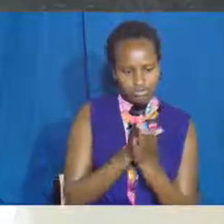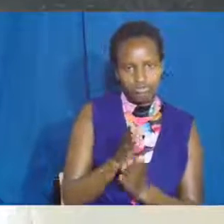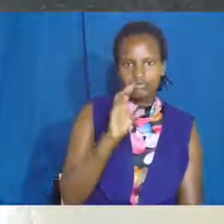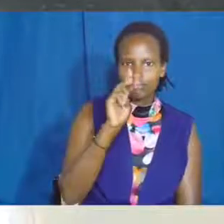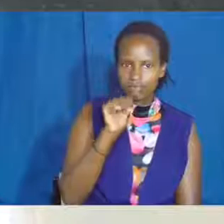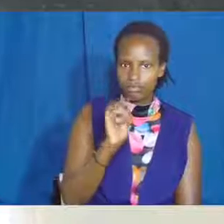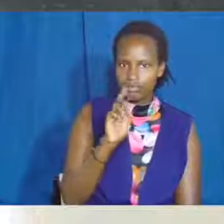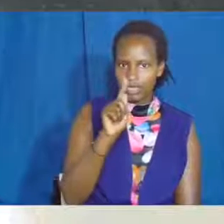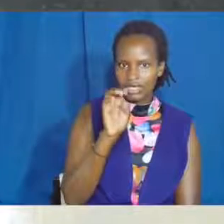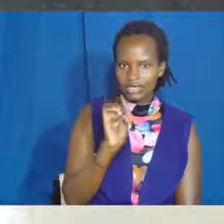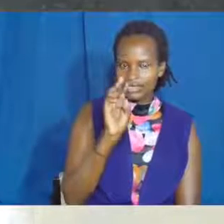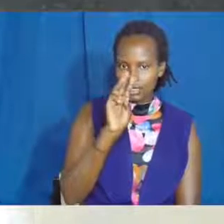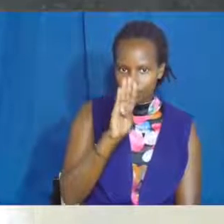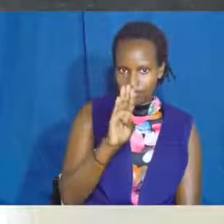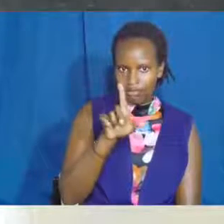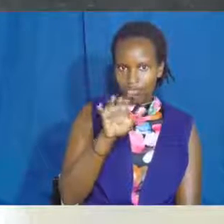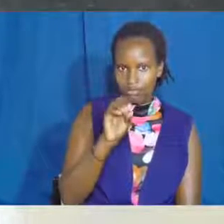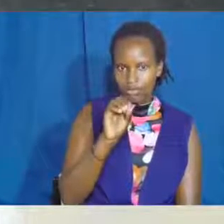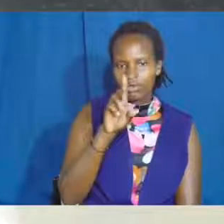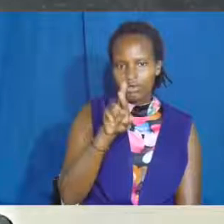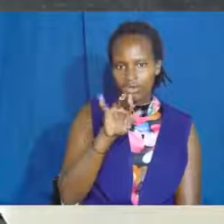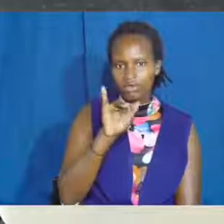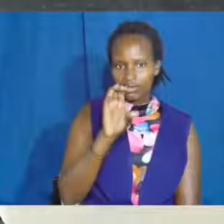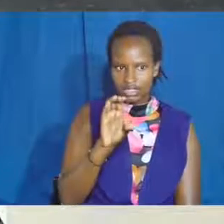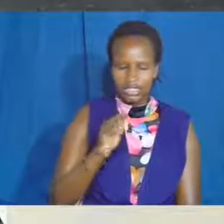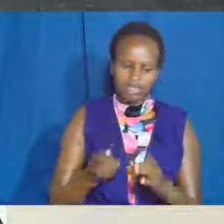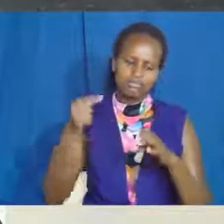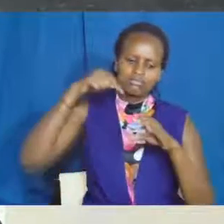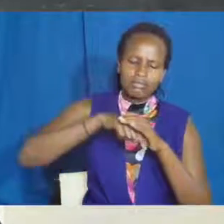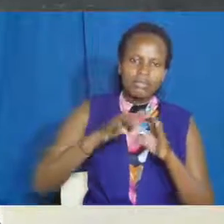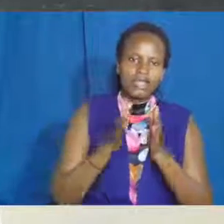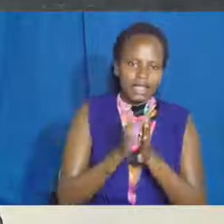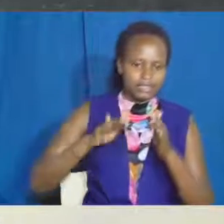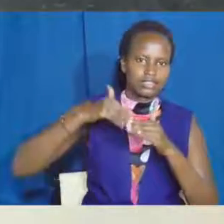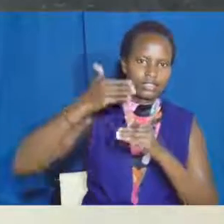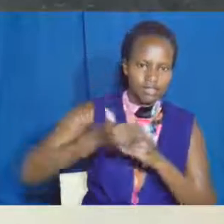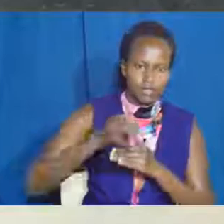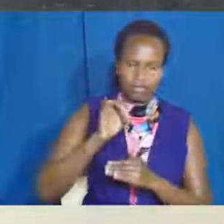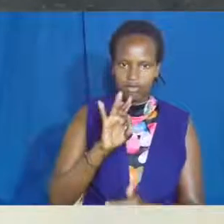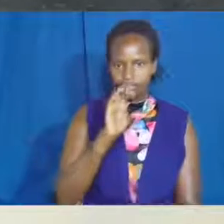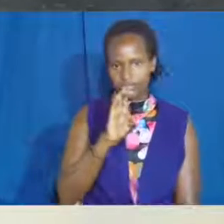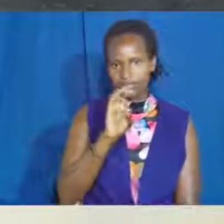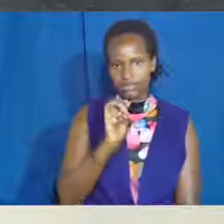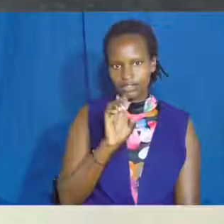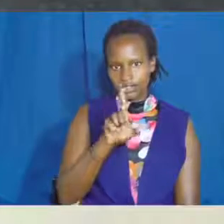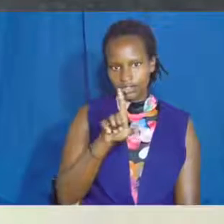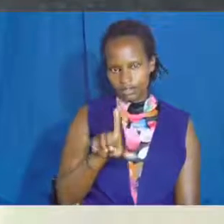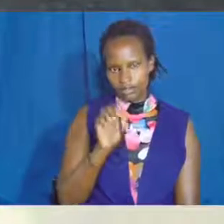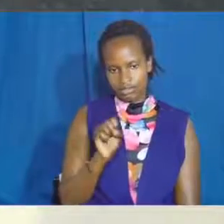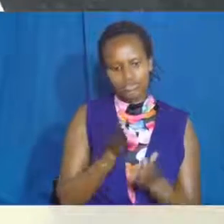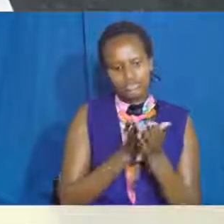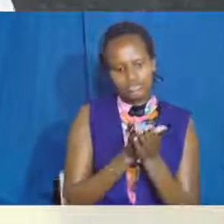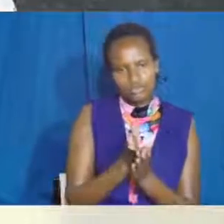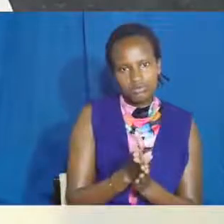Therefore, substances always move into and out of the cell by using these passive processes or